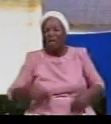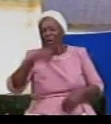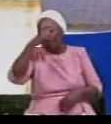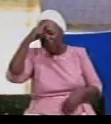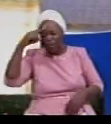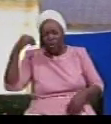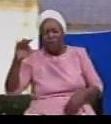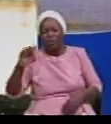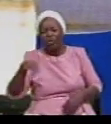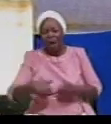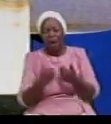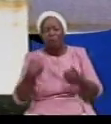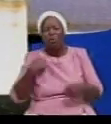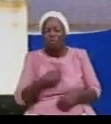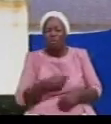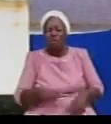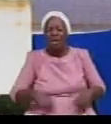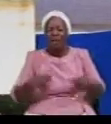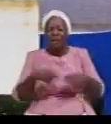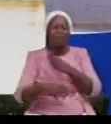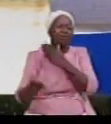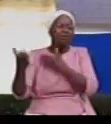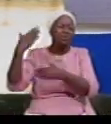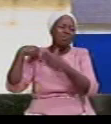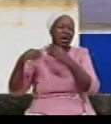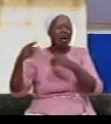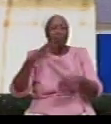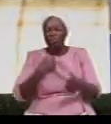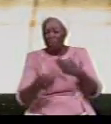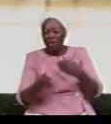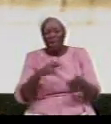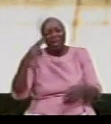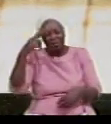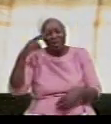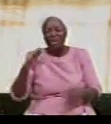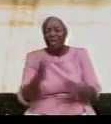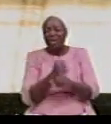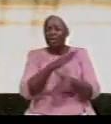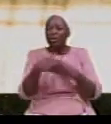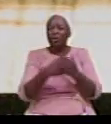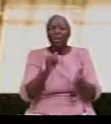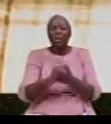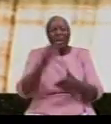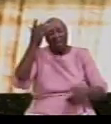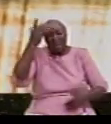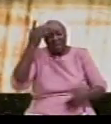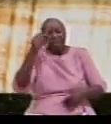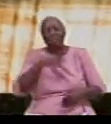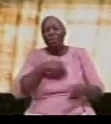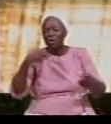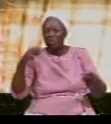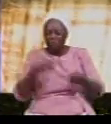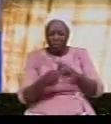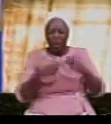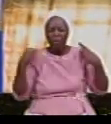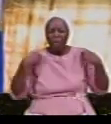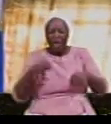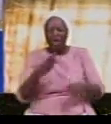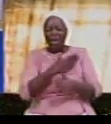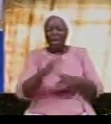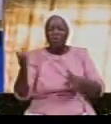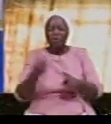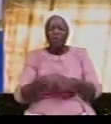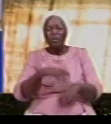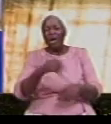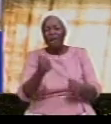how we lived in the past, of whatever is sin, take all that infirmity, all that sickness away from everyone,